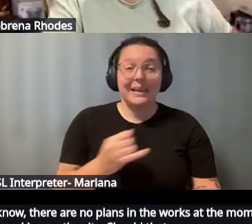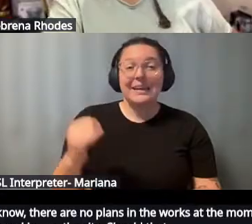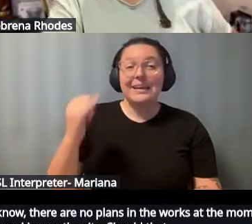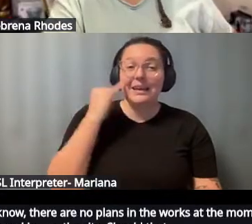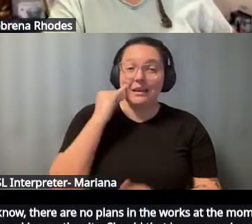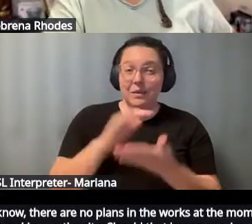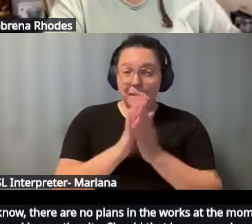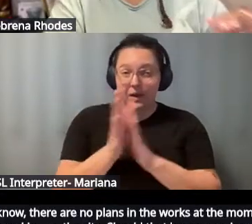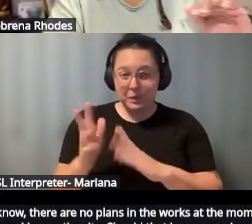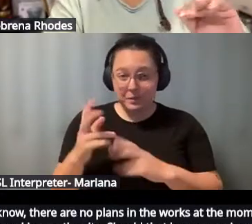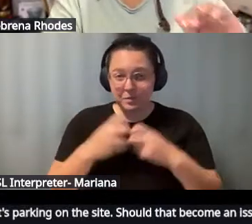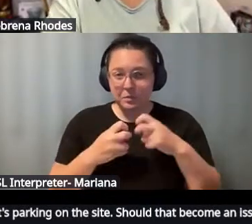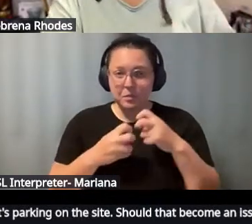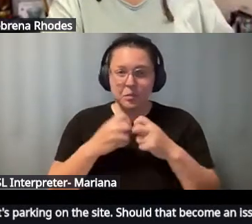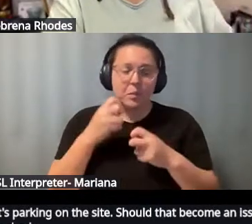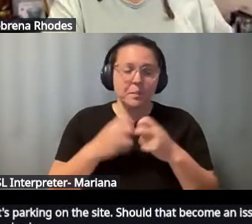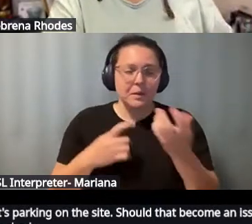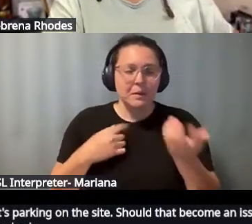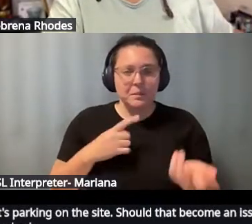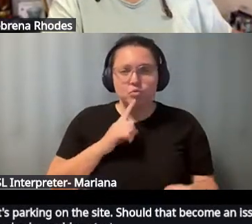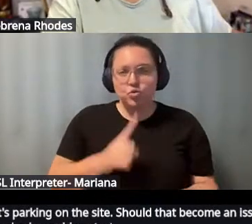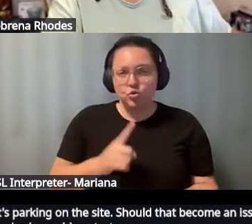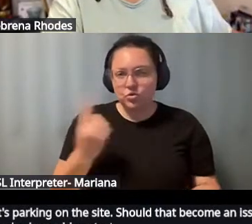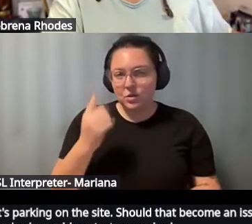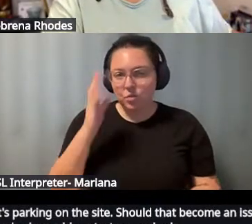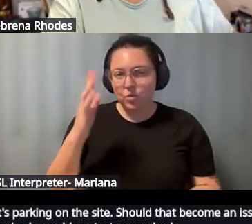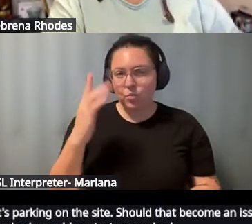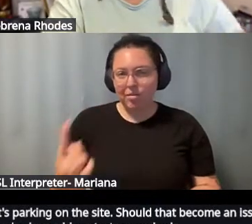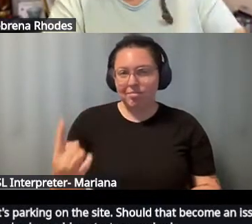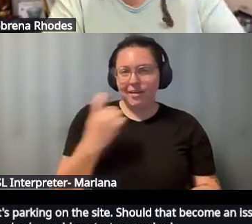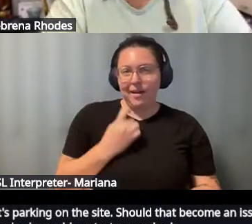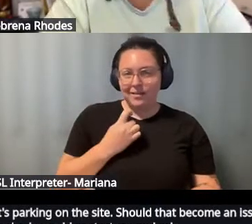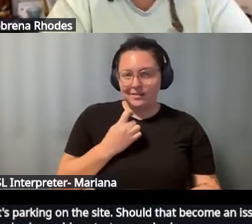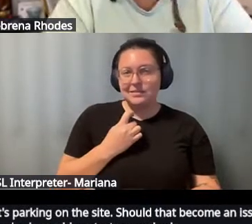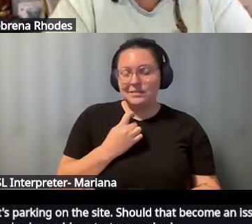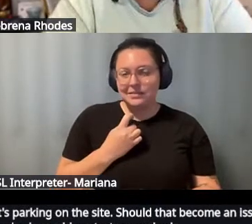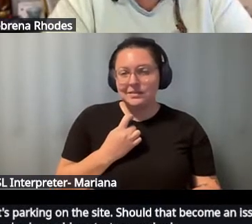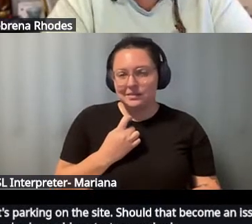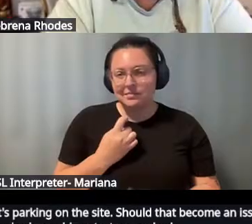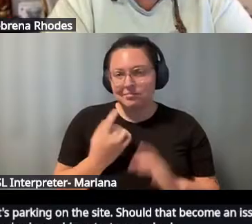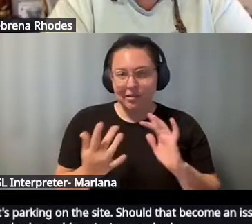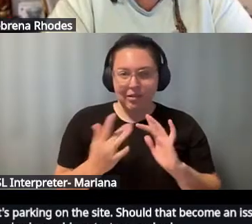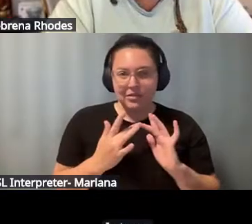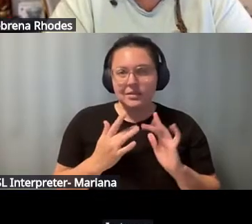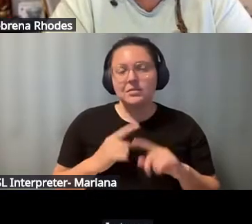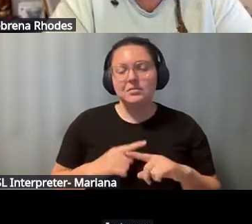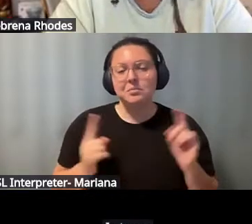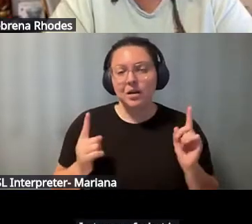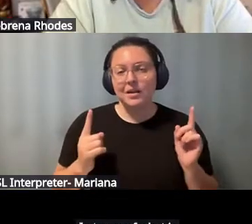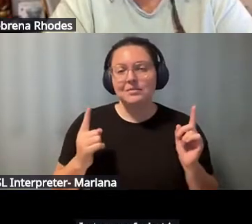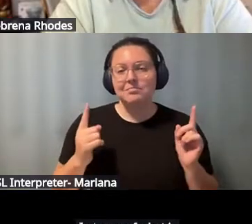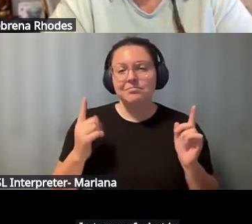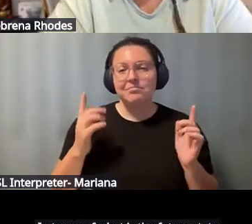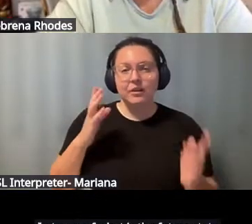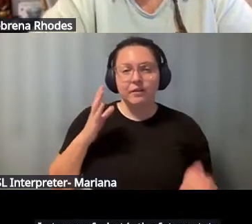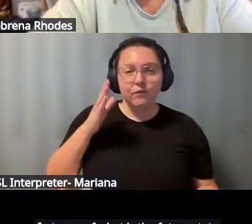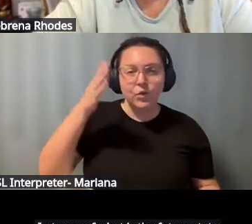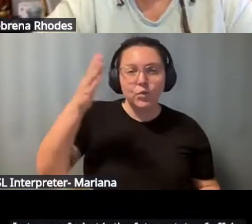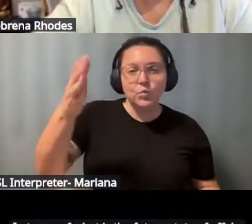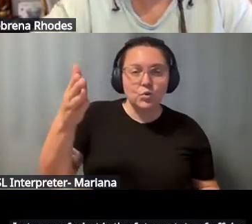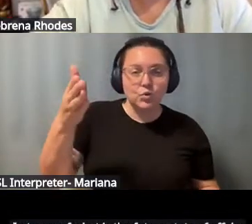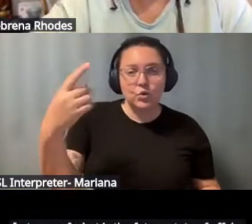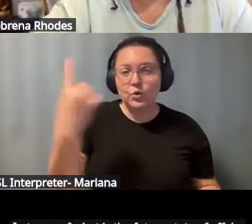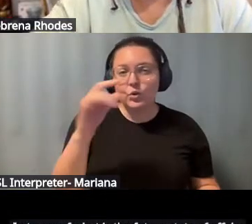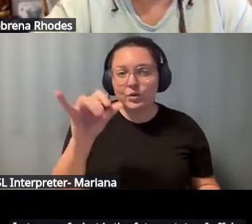I'm pretty sure that somebody would contact me and ask. In terms of what is the future state of affairs,